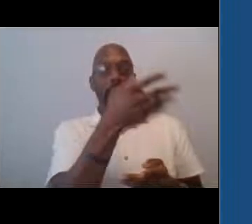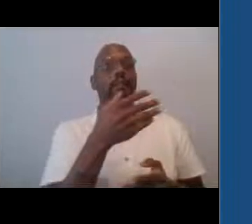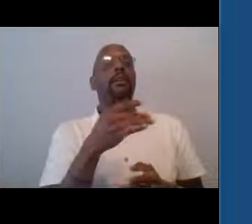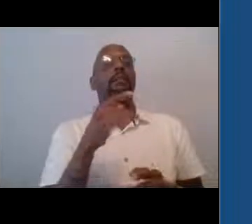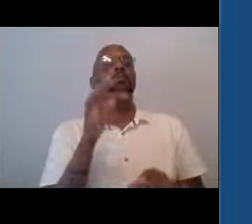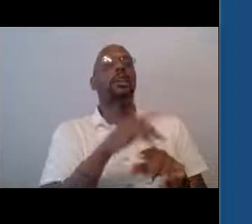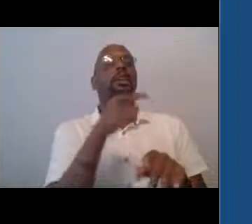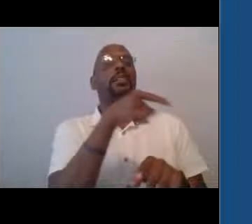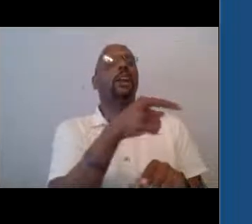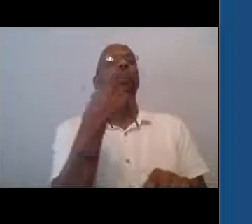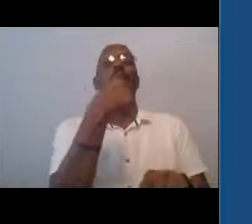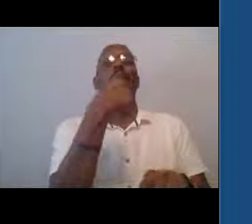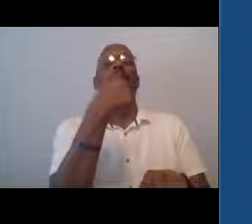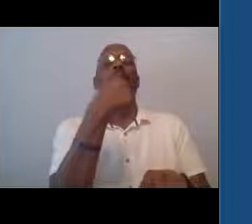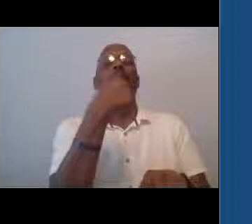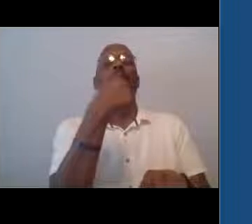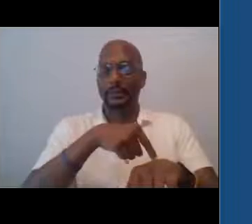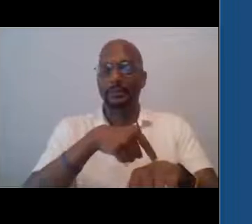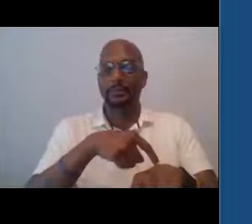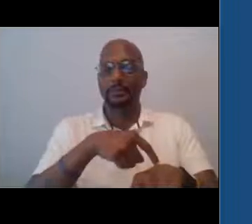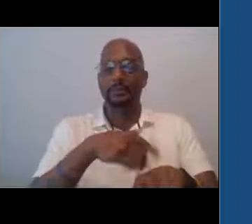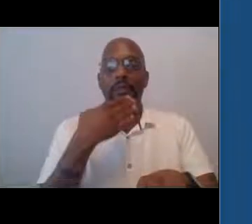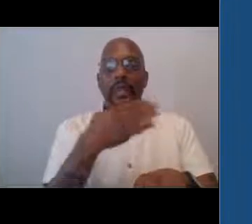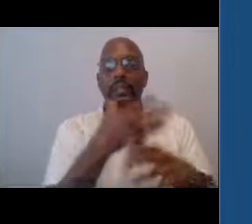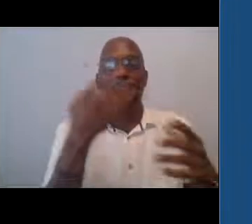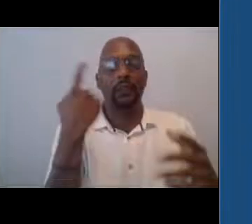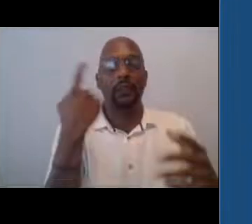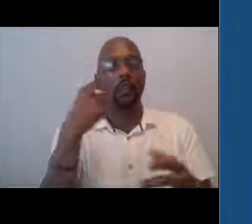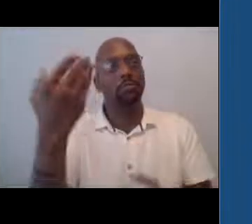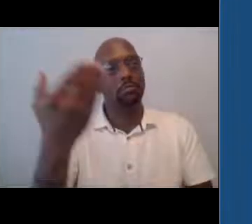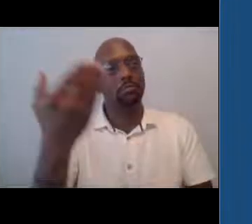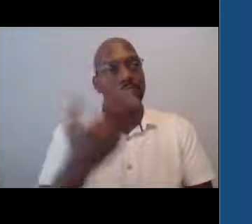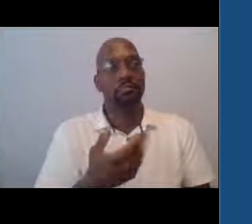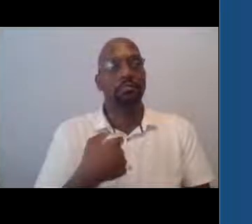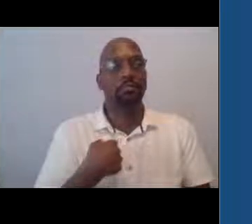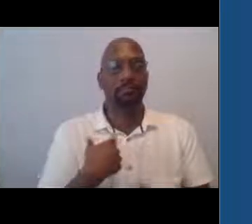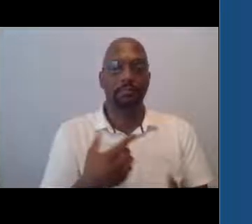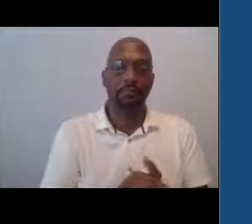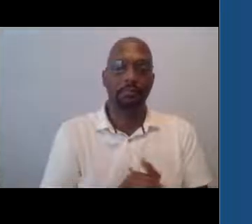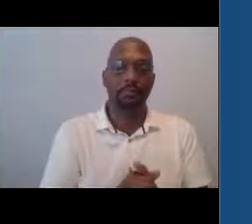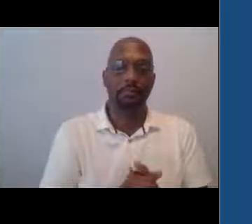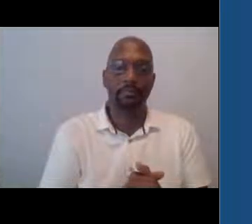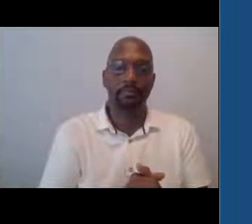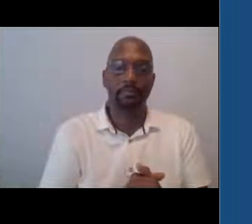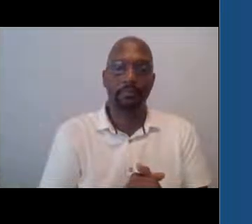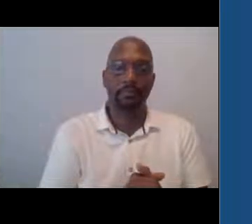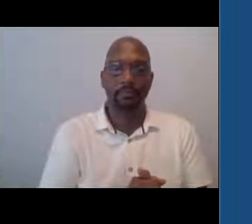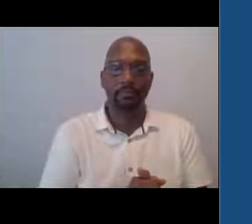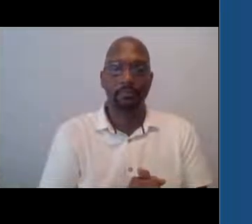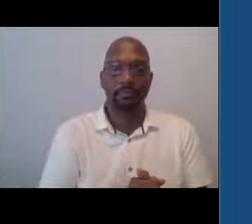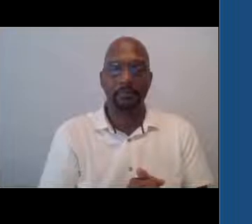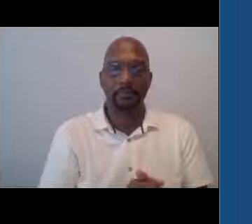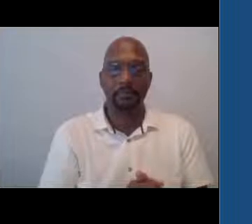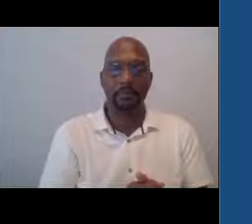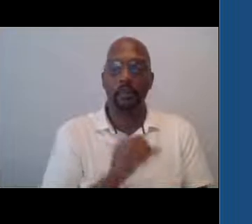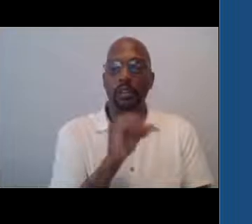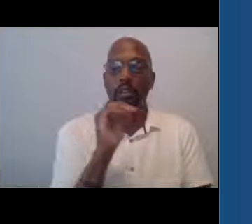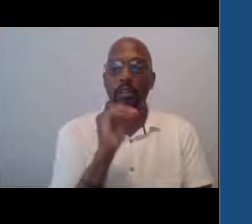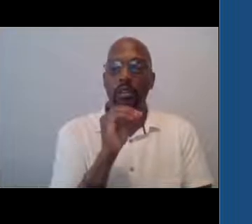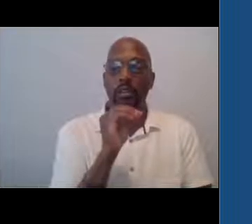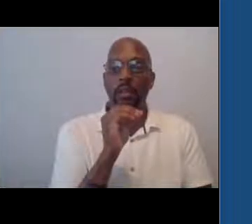for hosting the team, hosting everybody at the CTC today. So part of